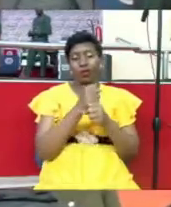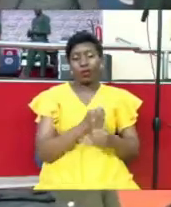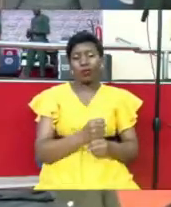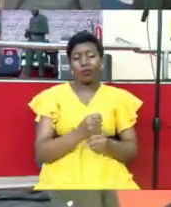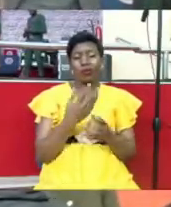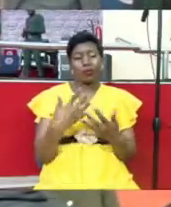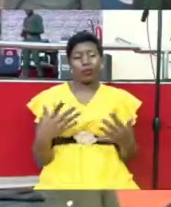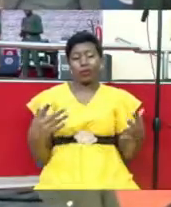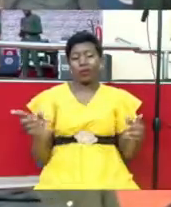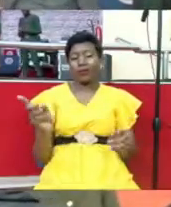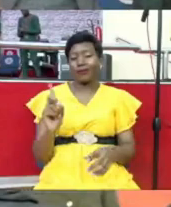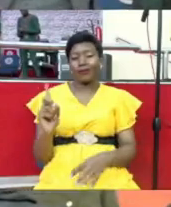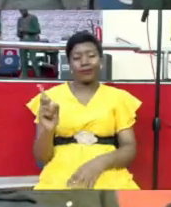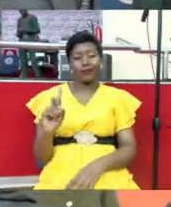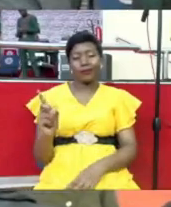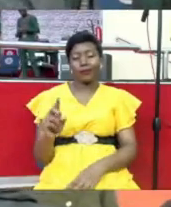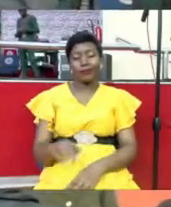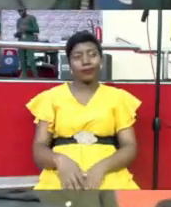There was a monkey